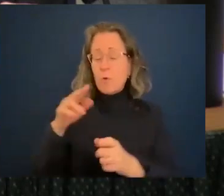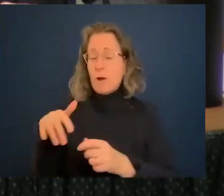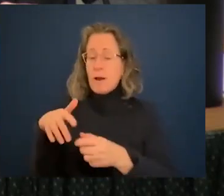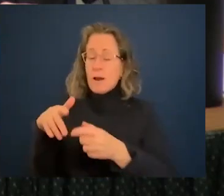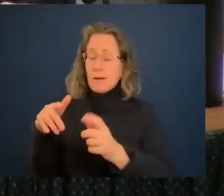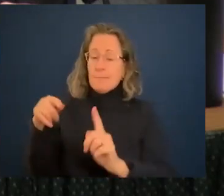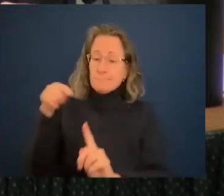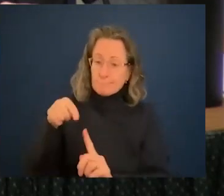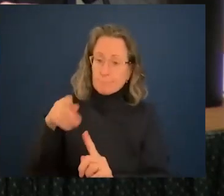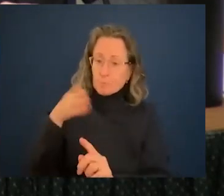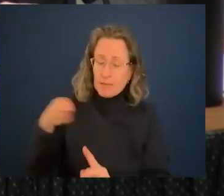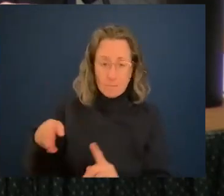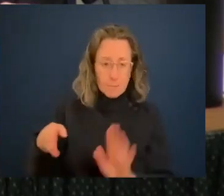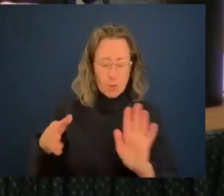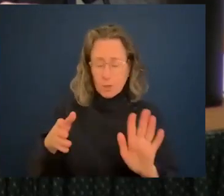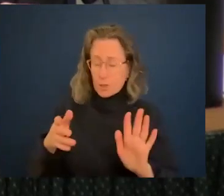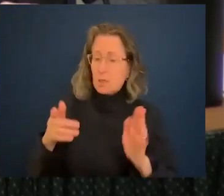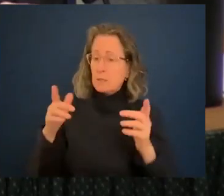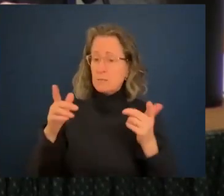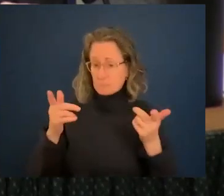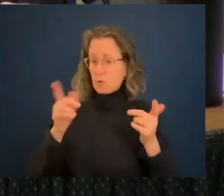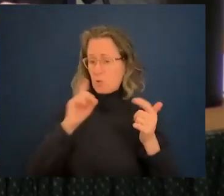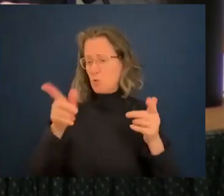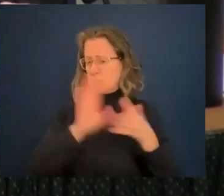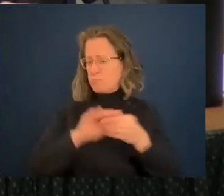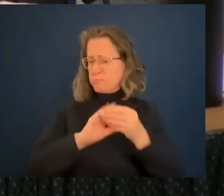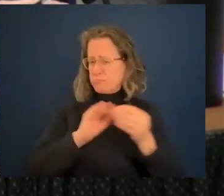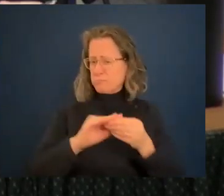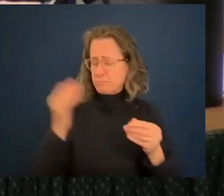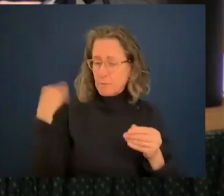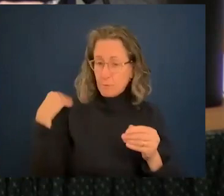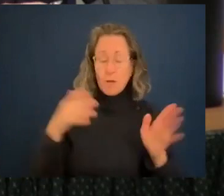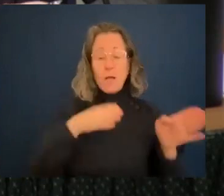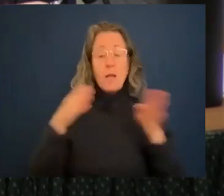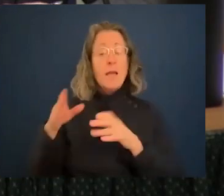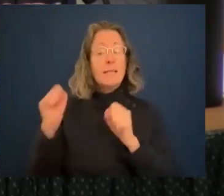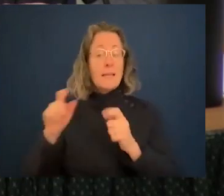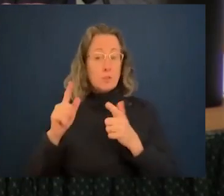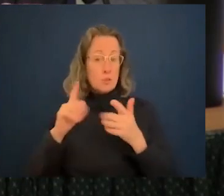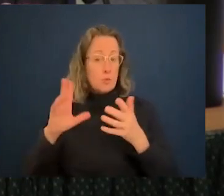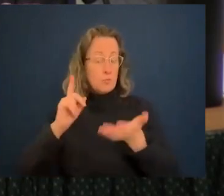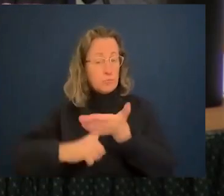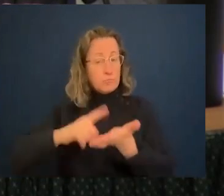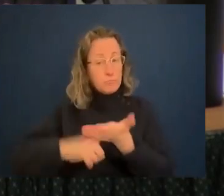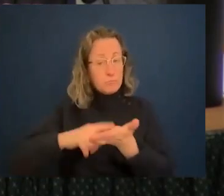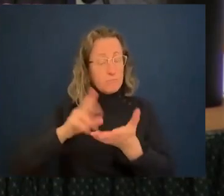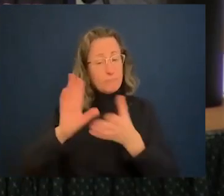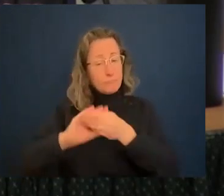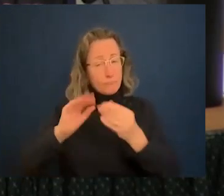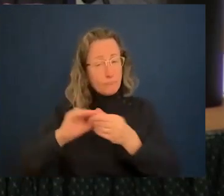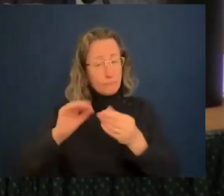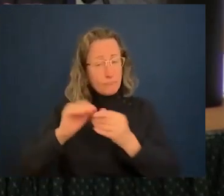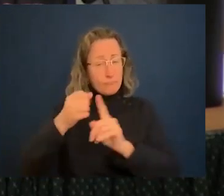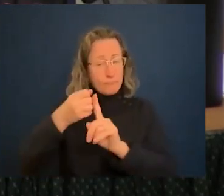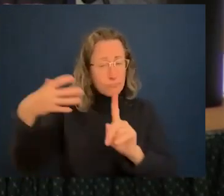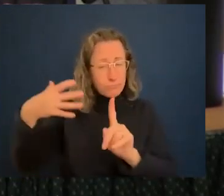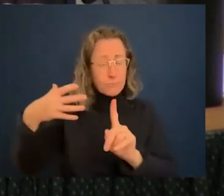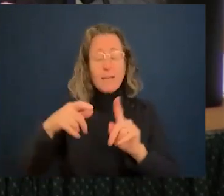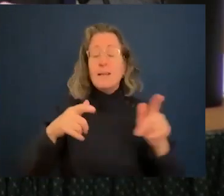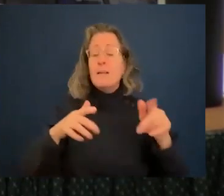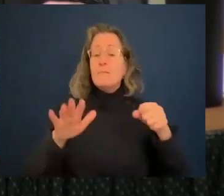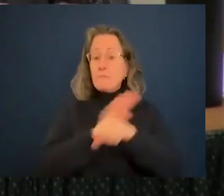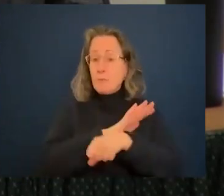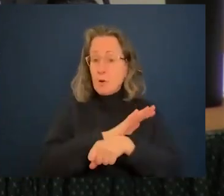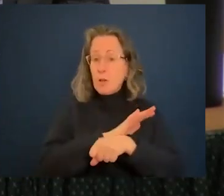requests for proposals can you speak a little bit to the full Municipal EMS model and what sort of steps the town will need to take